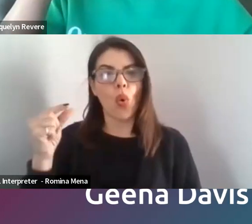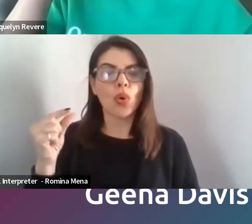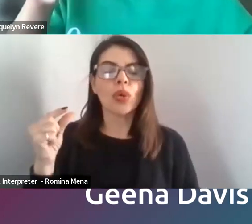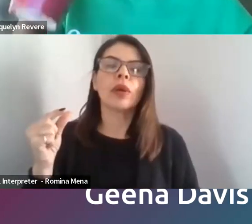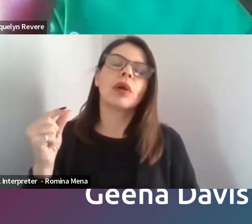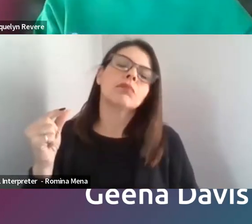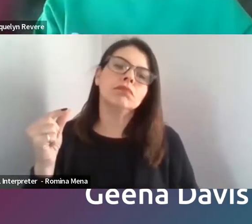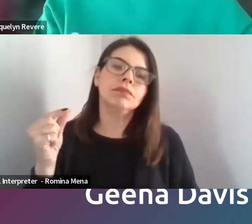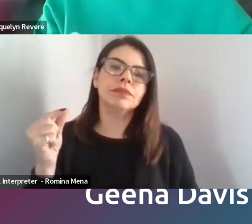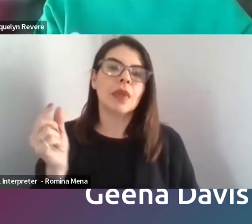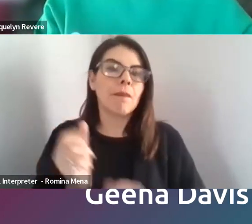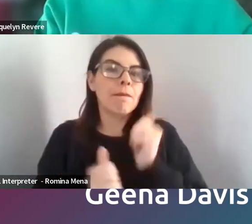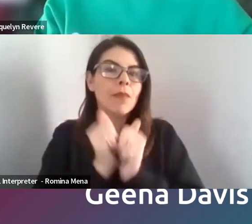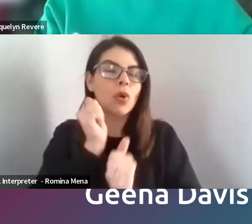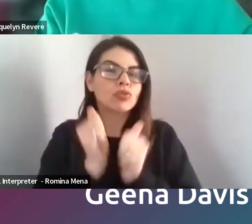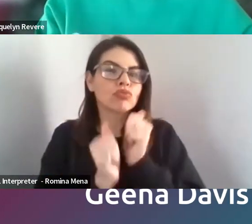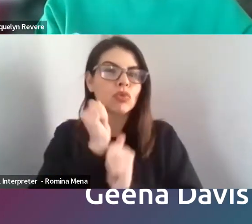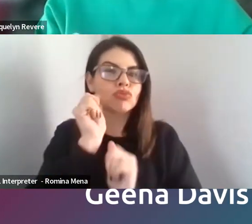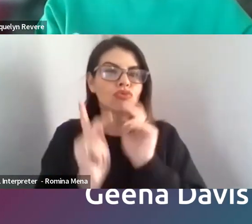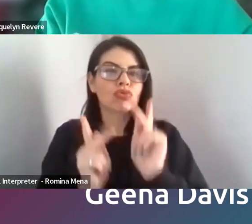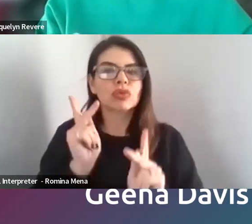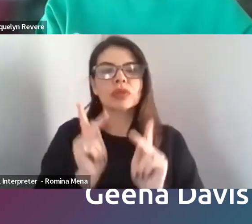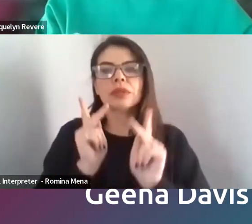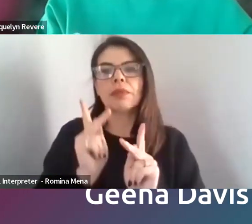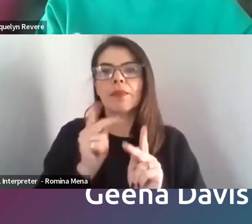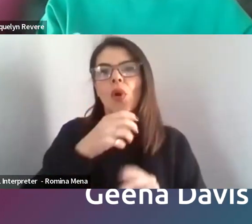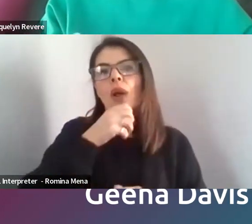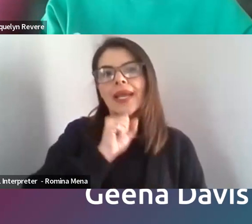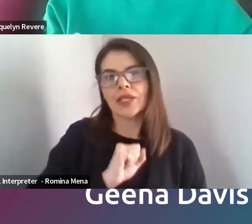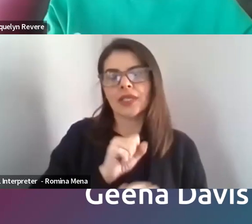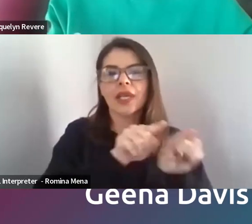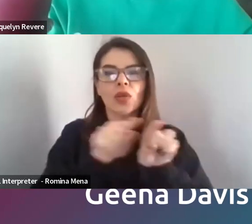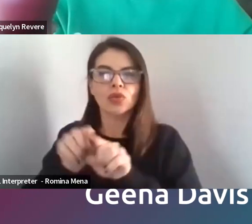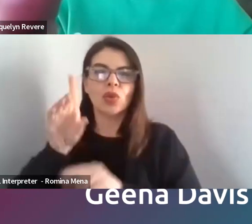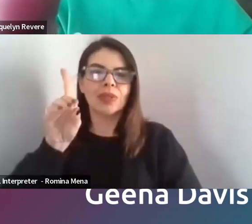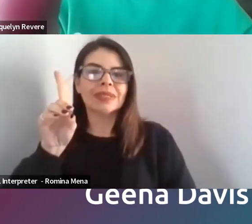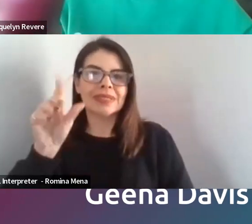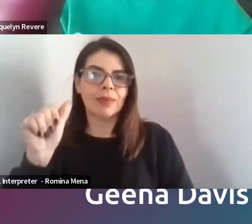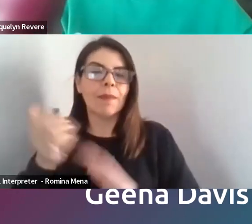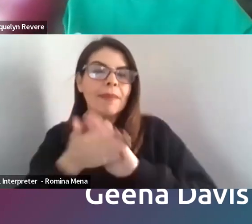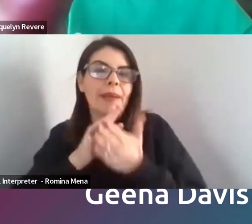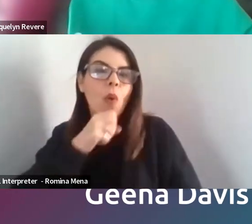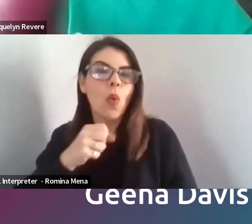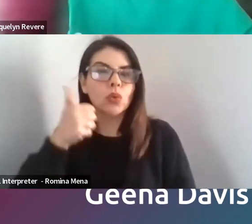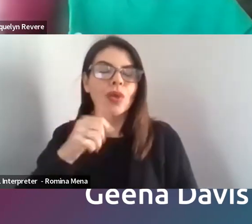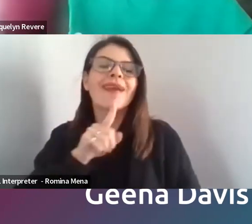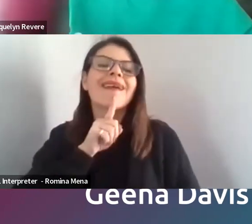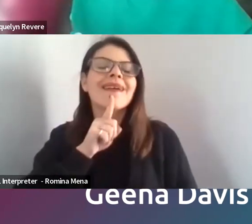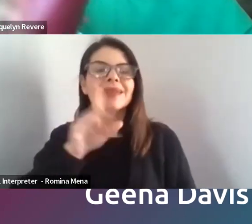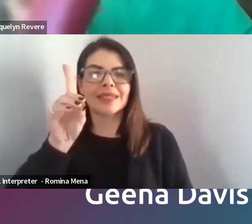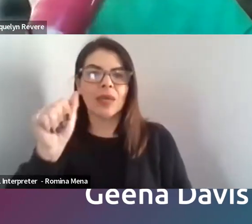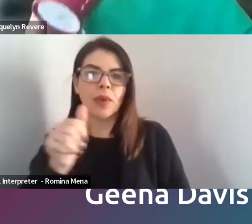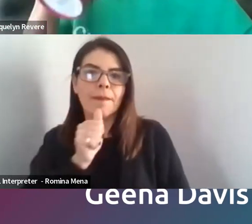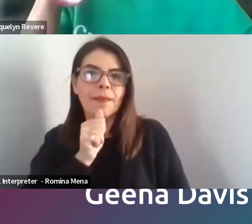are most people, aging and disabled individuals in this country, would prefer to